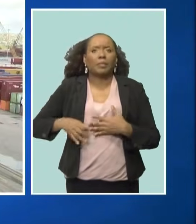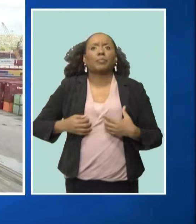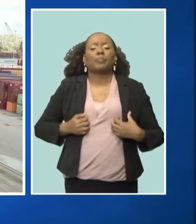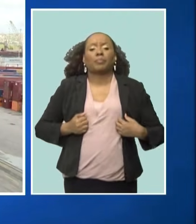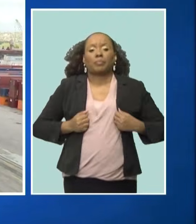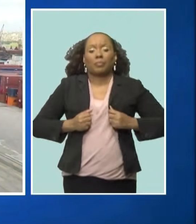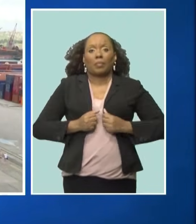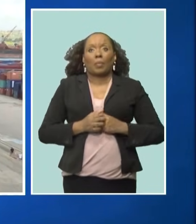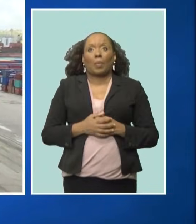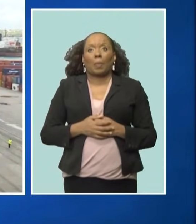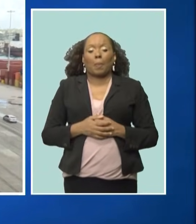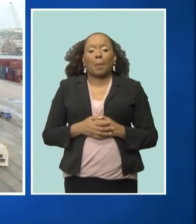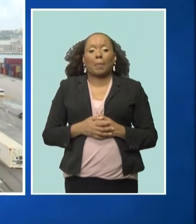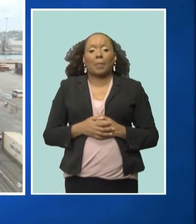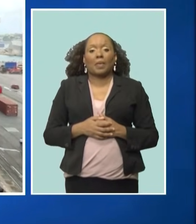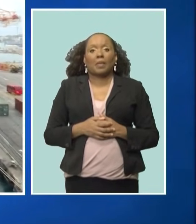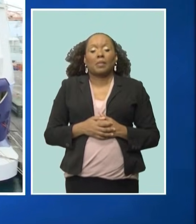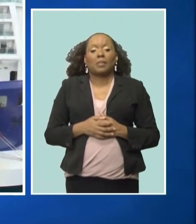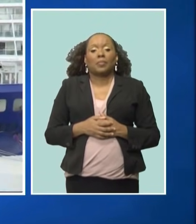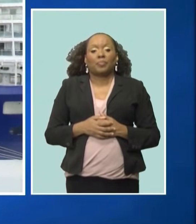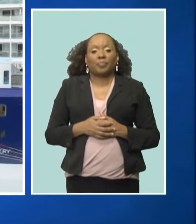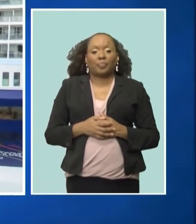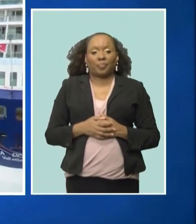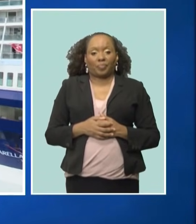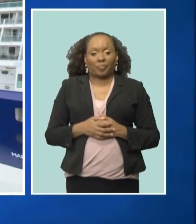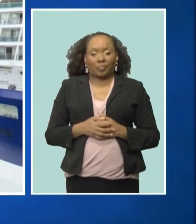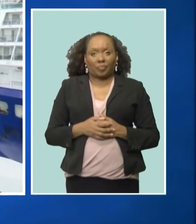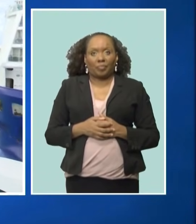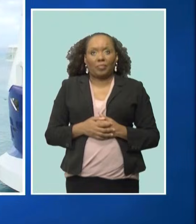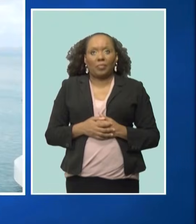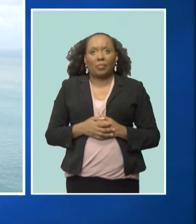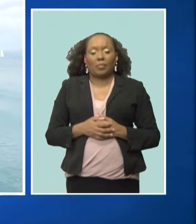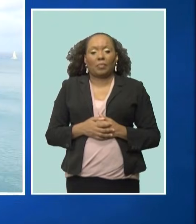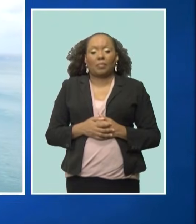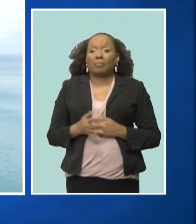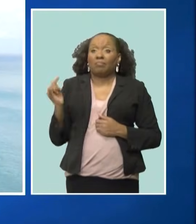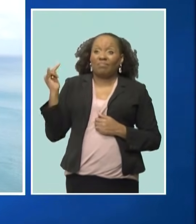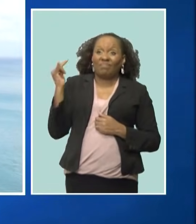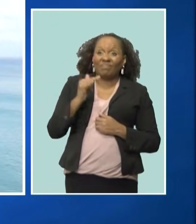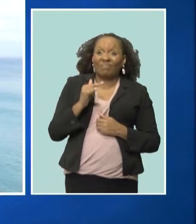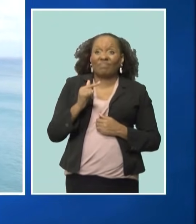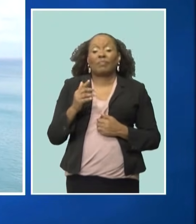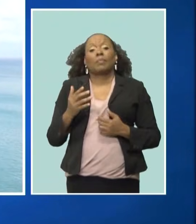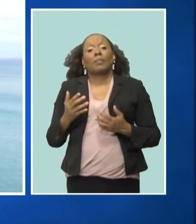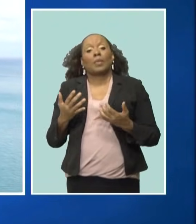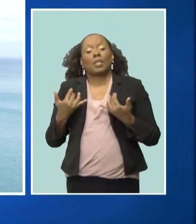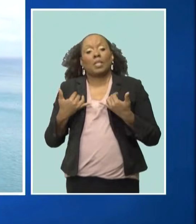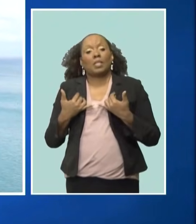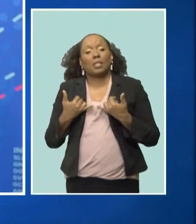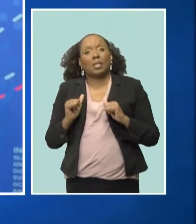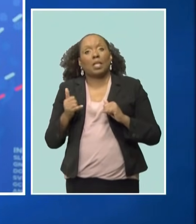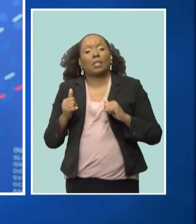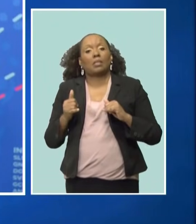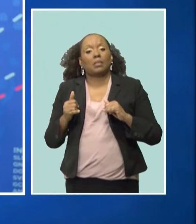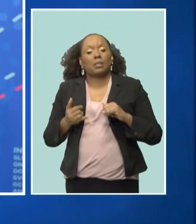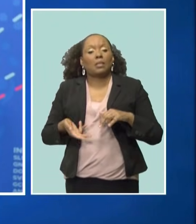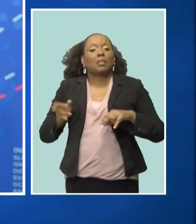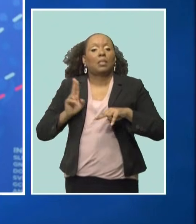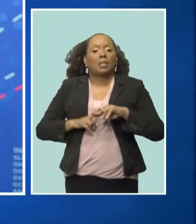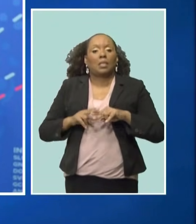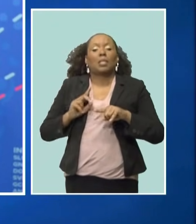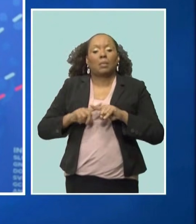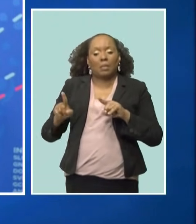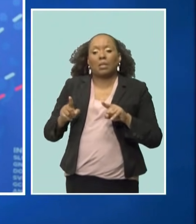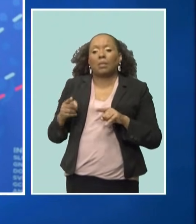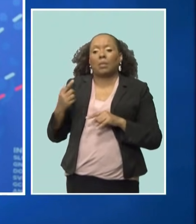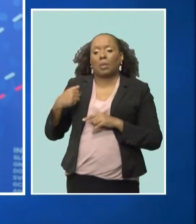the country's airlift strategy continues to play a significant role in the development of cruise. Barbados is a home